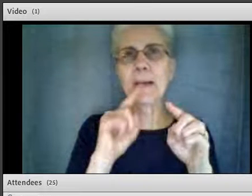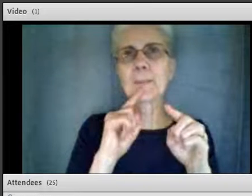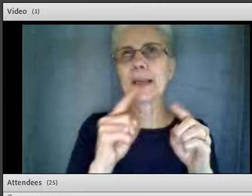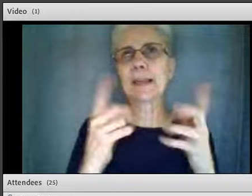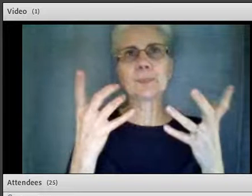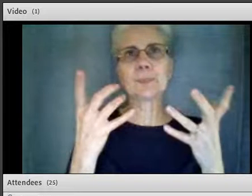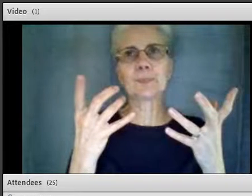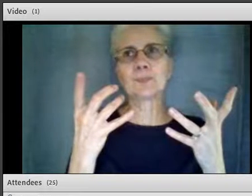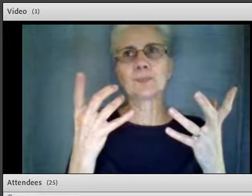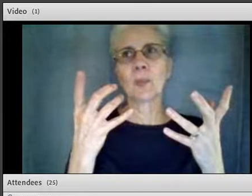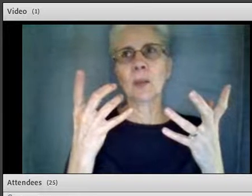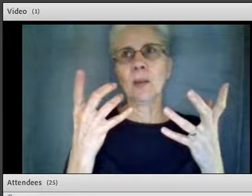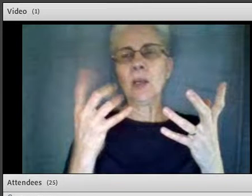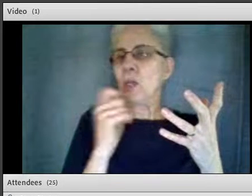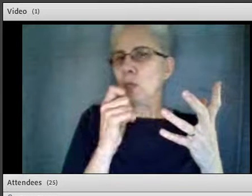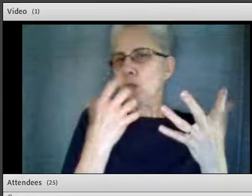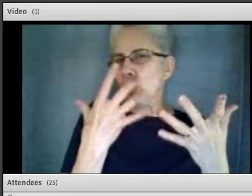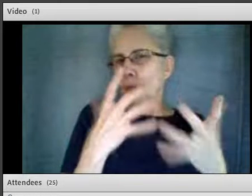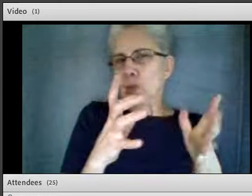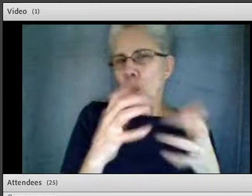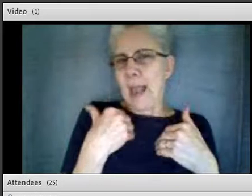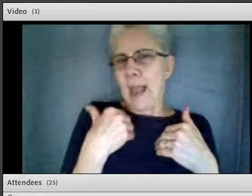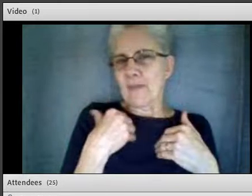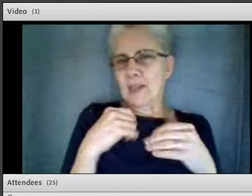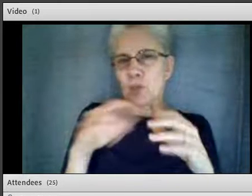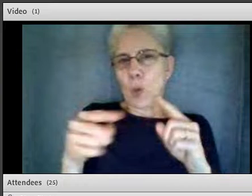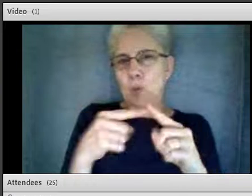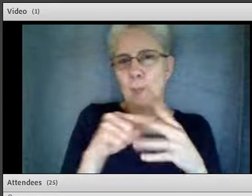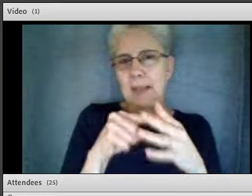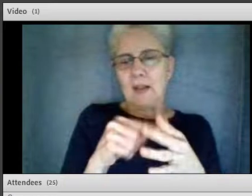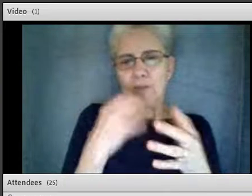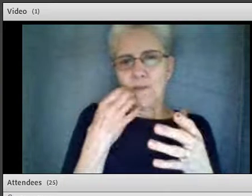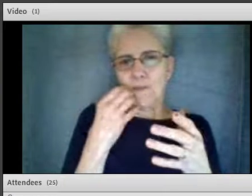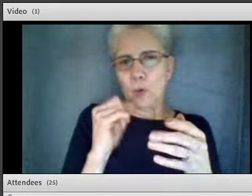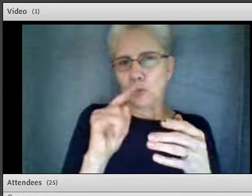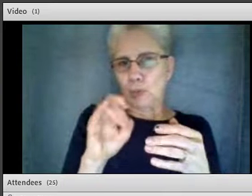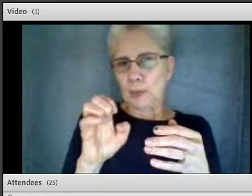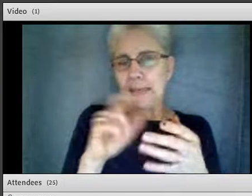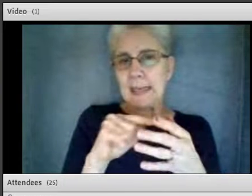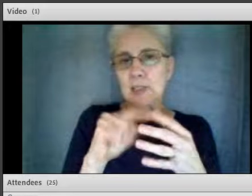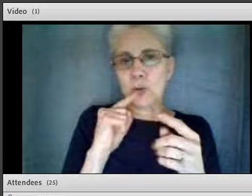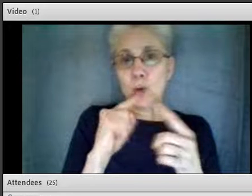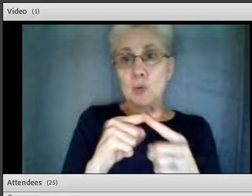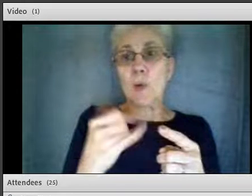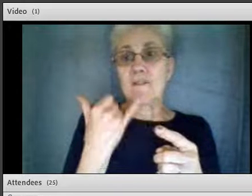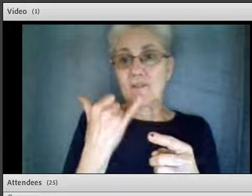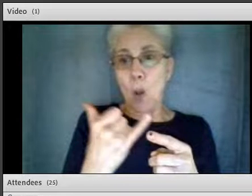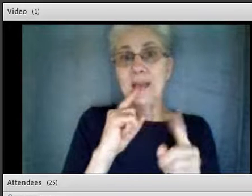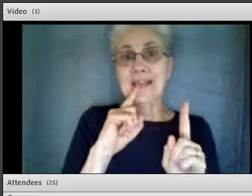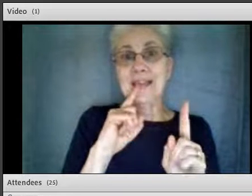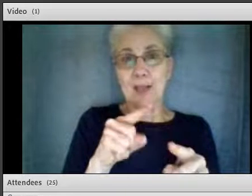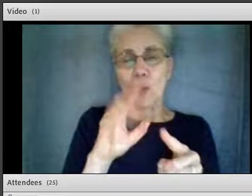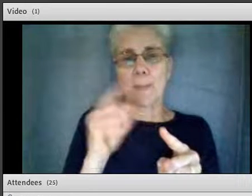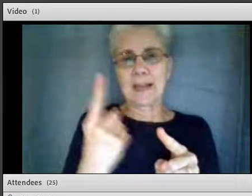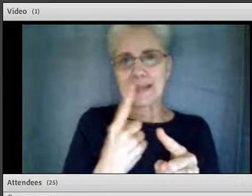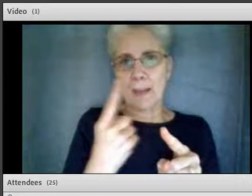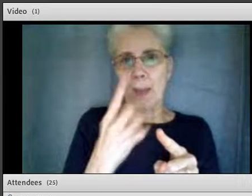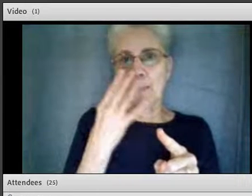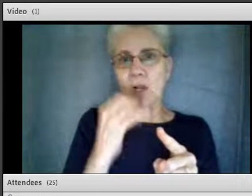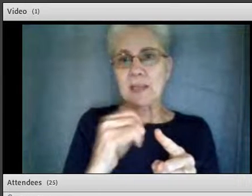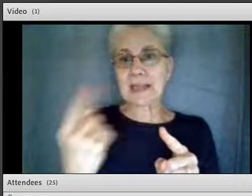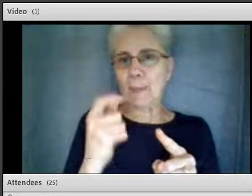have this go to the beginning of your phone tree. It needs to go to a phone that is answered by somebody, because this is somebody who has some